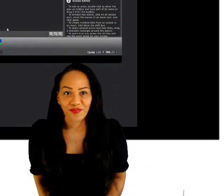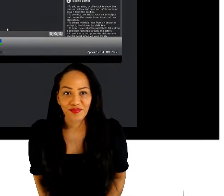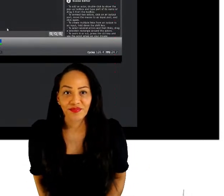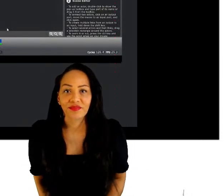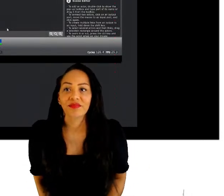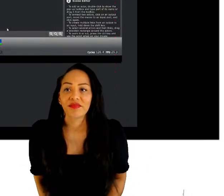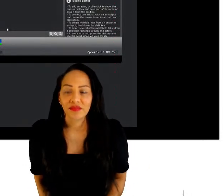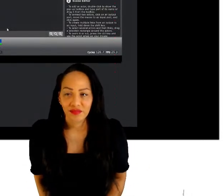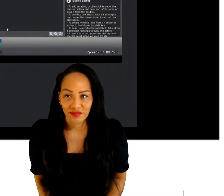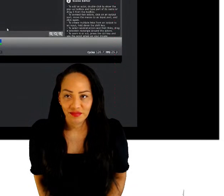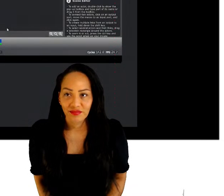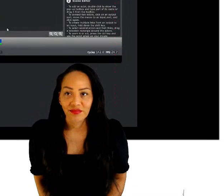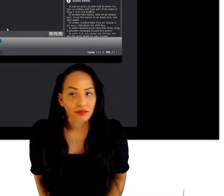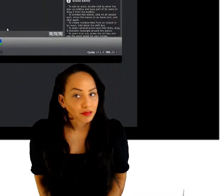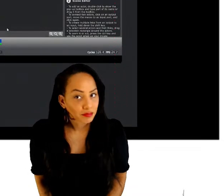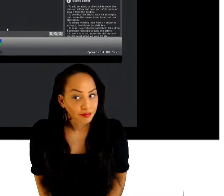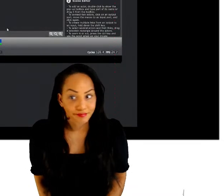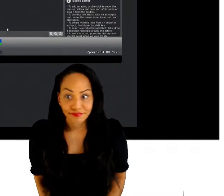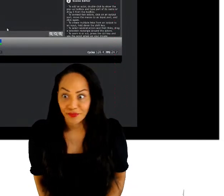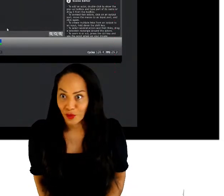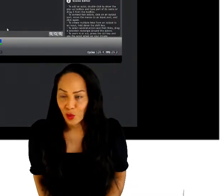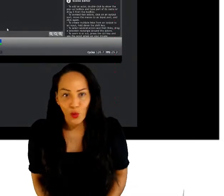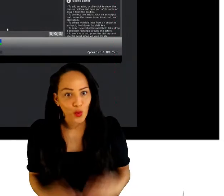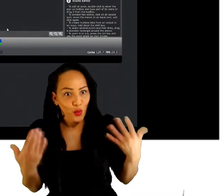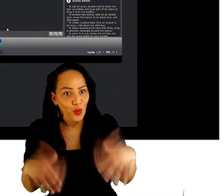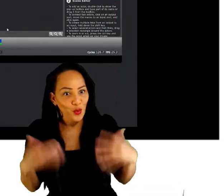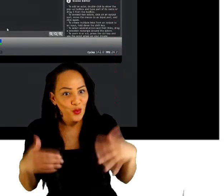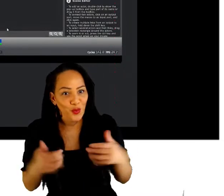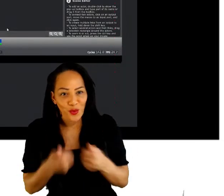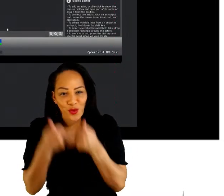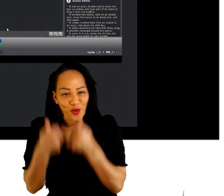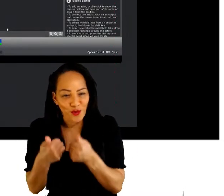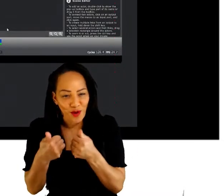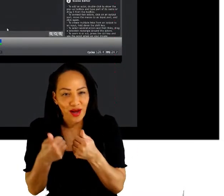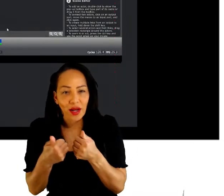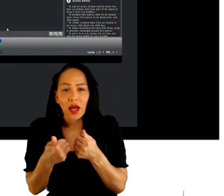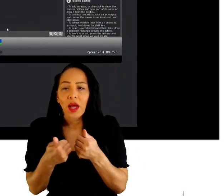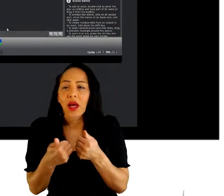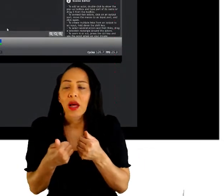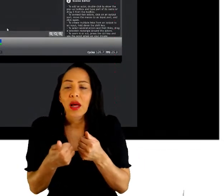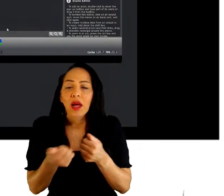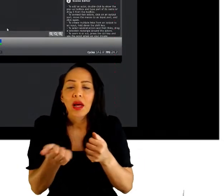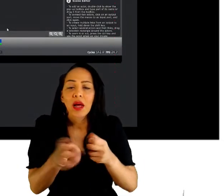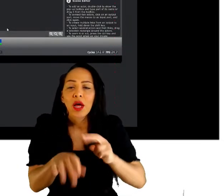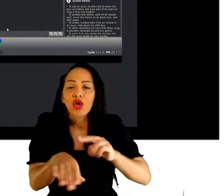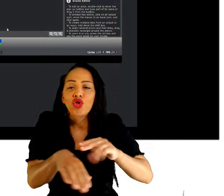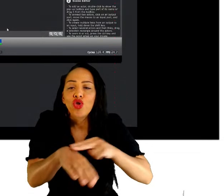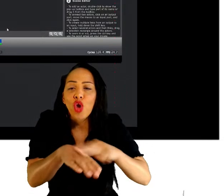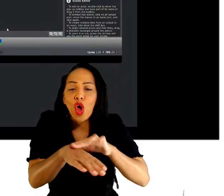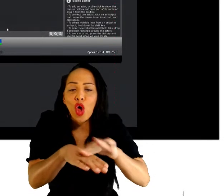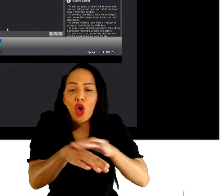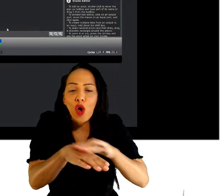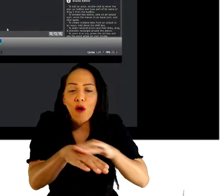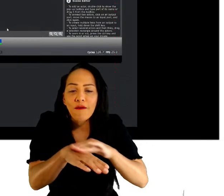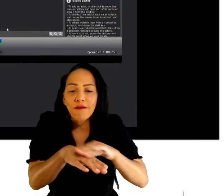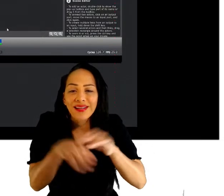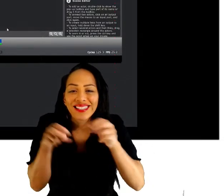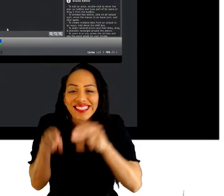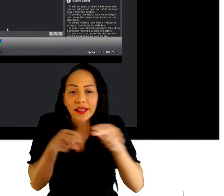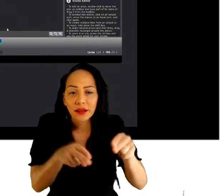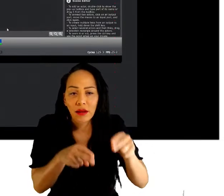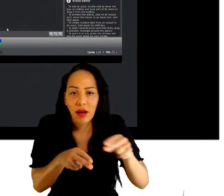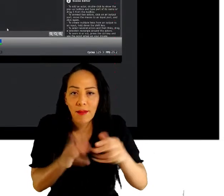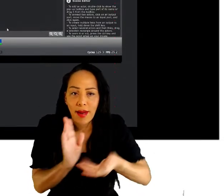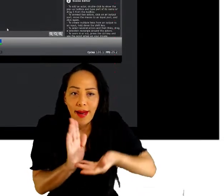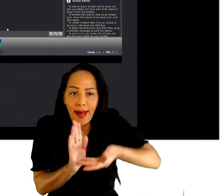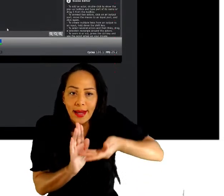And I think, yeah? Yeah. Oh, great. Let's also enhance her nervous system now, I would say next.